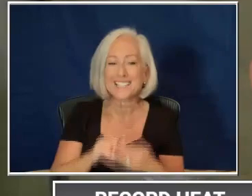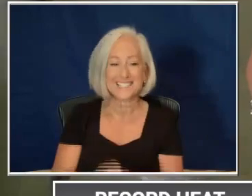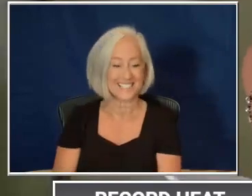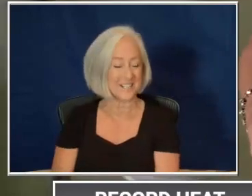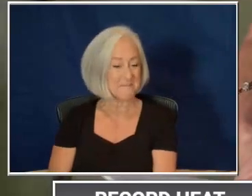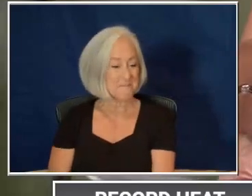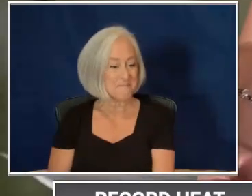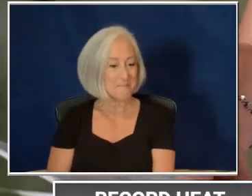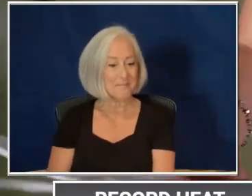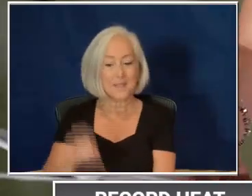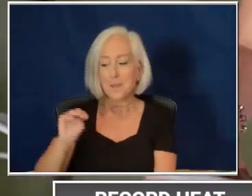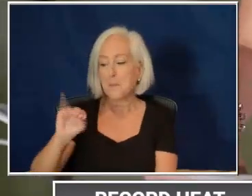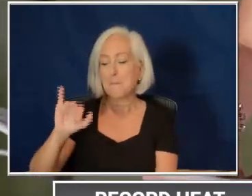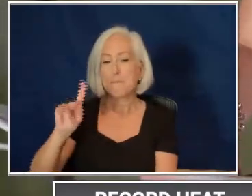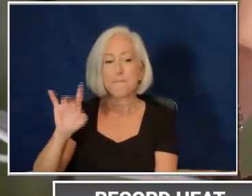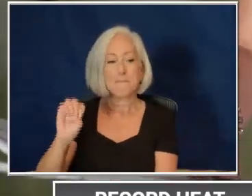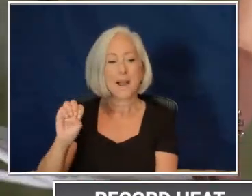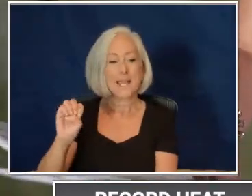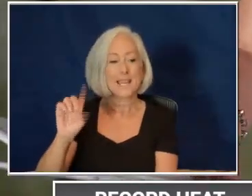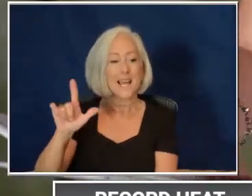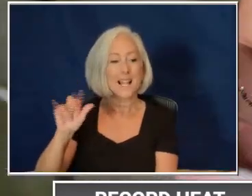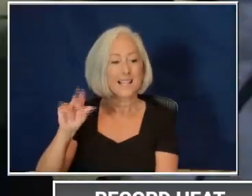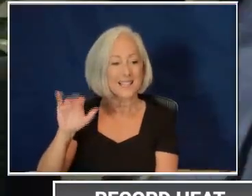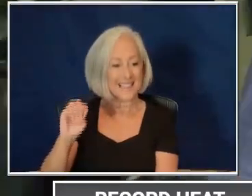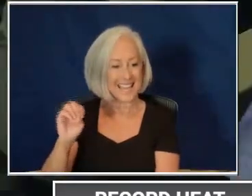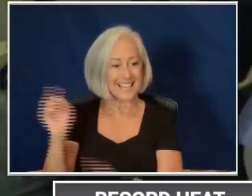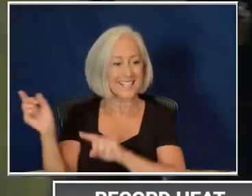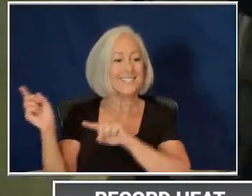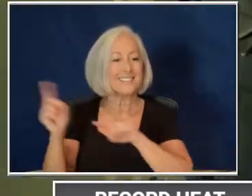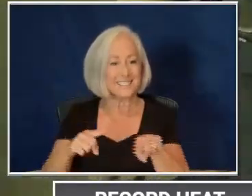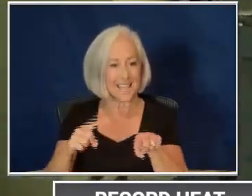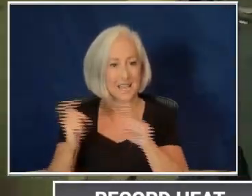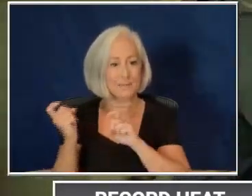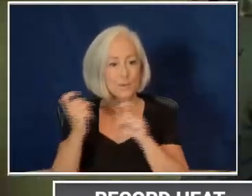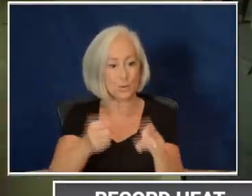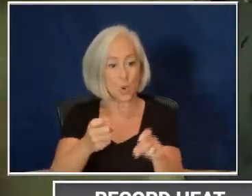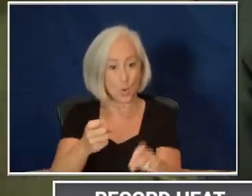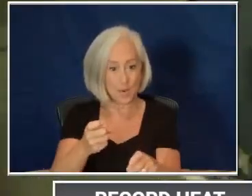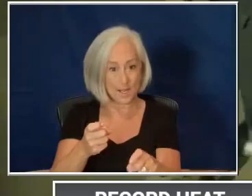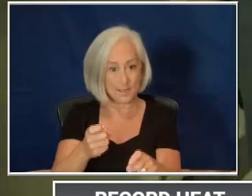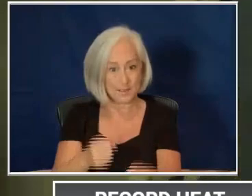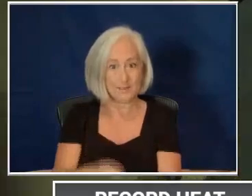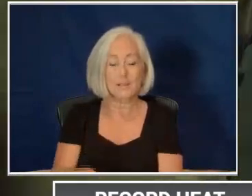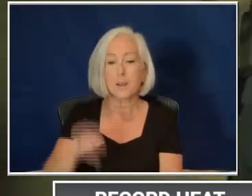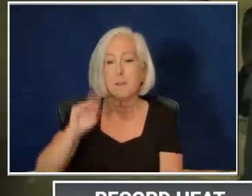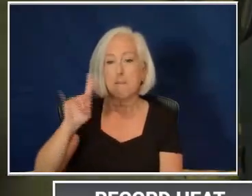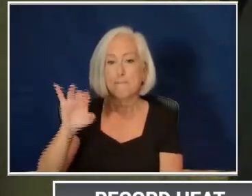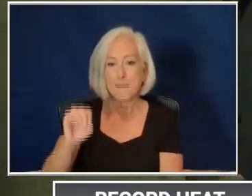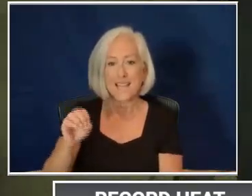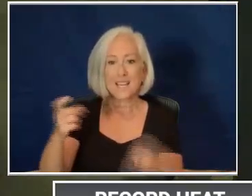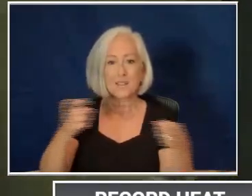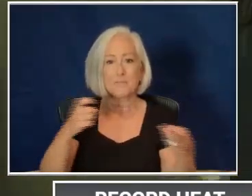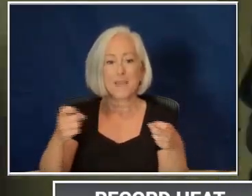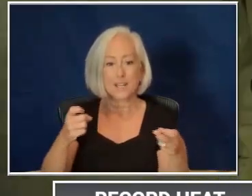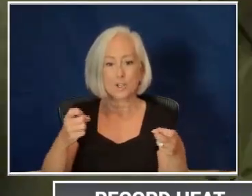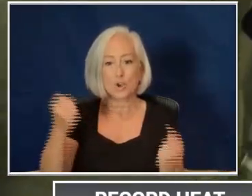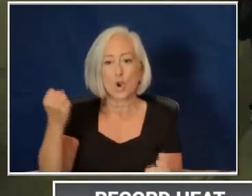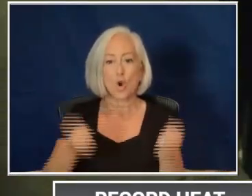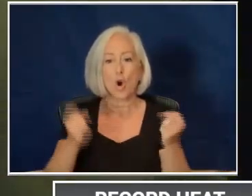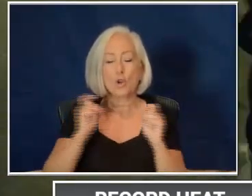Mike Lane came and donated this. Now, Mike is the manager of the Auto Donation Center here in Kansas City. Take a look.